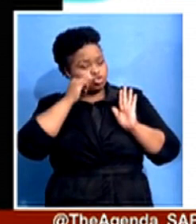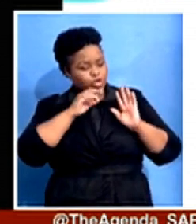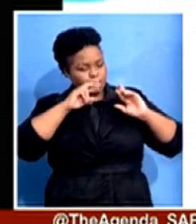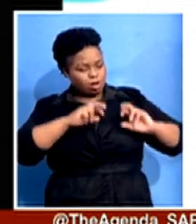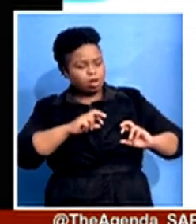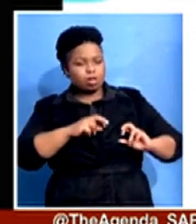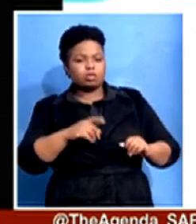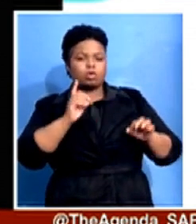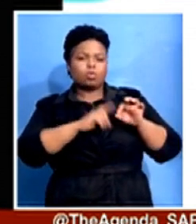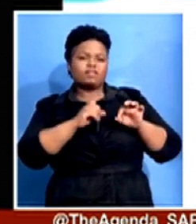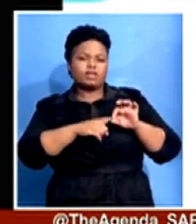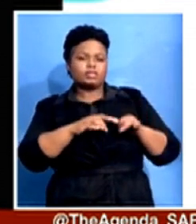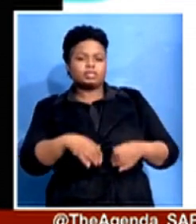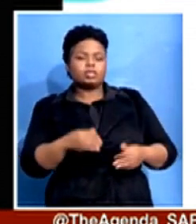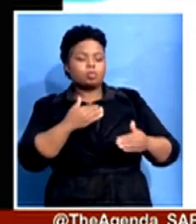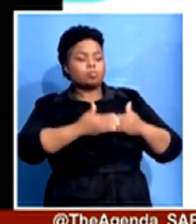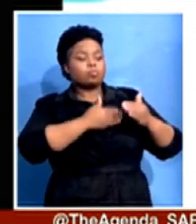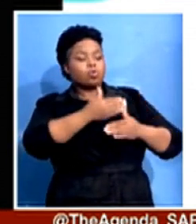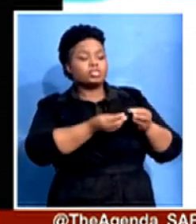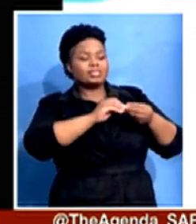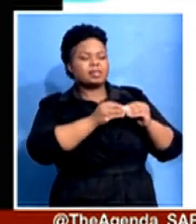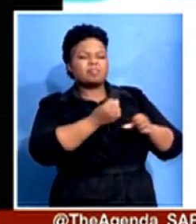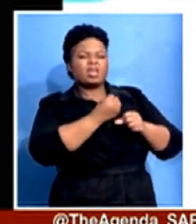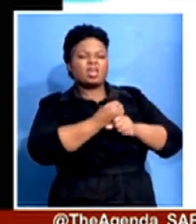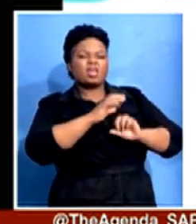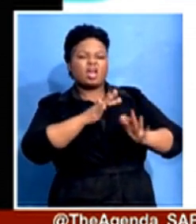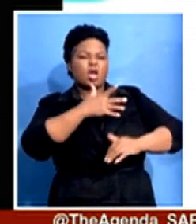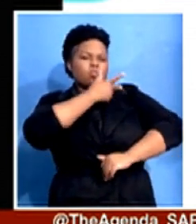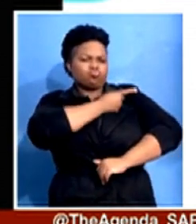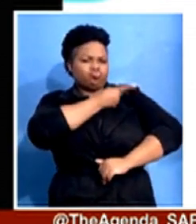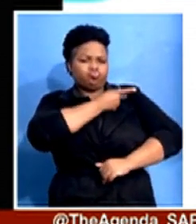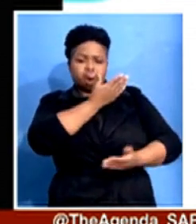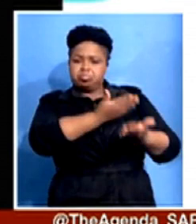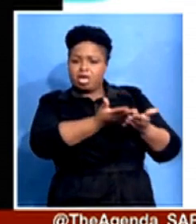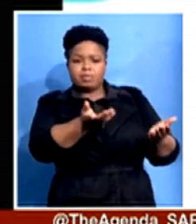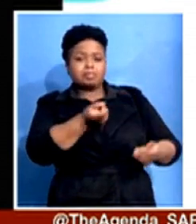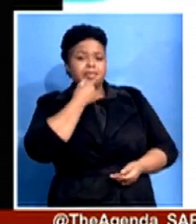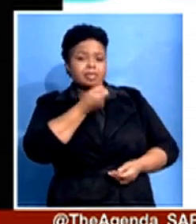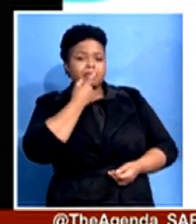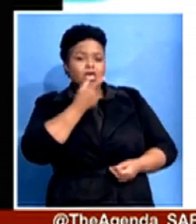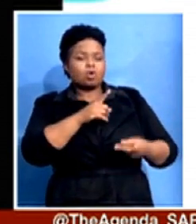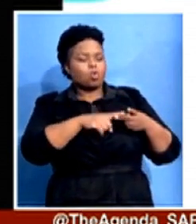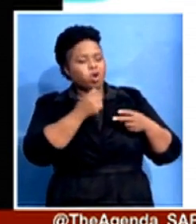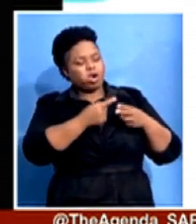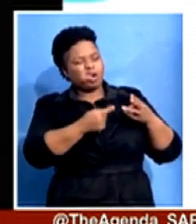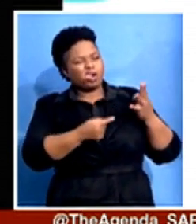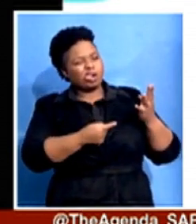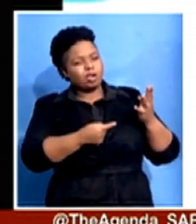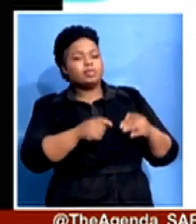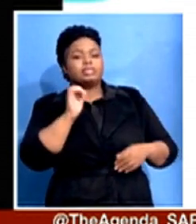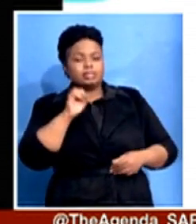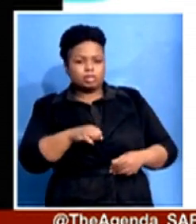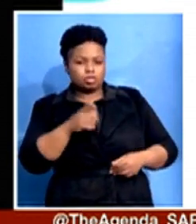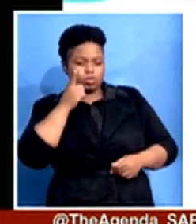processes of these vaccines. And it could be vaccines, it could also be therapies. And this is where we look at the quality of